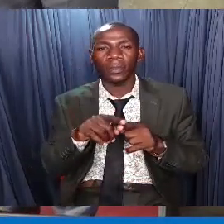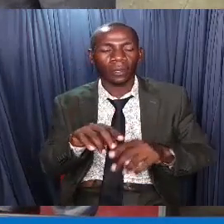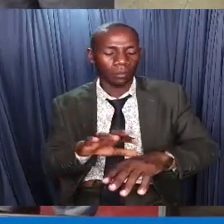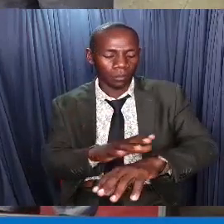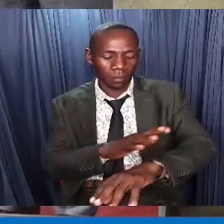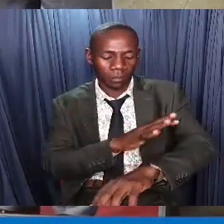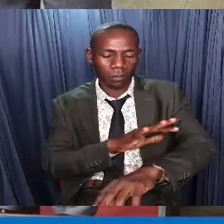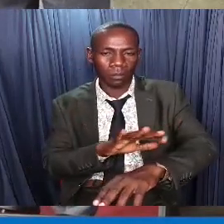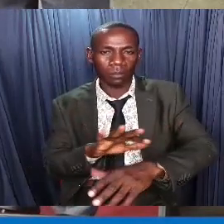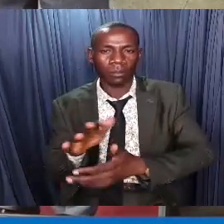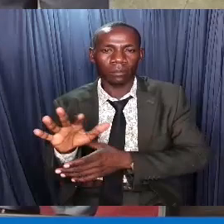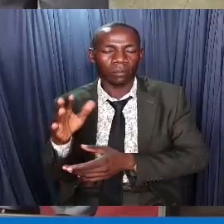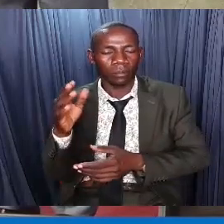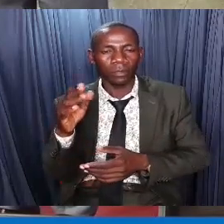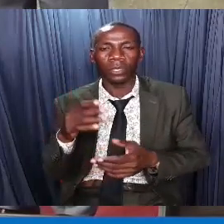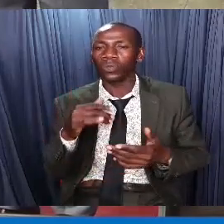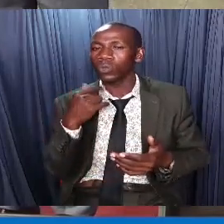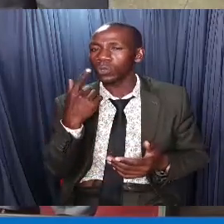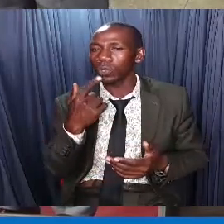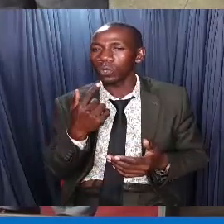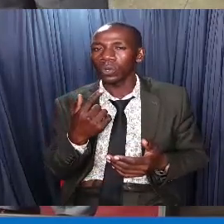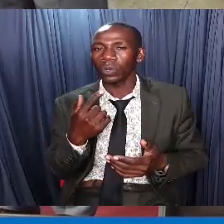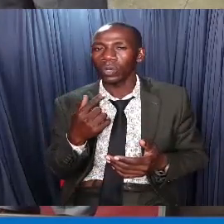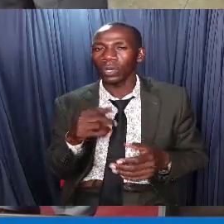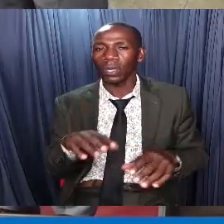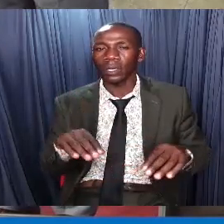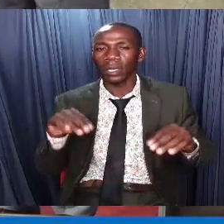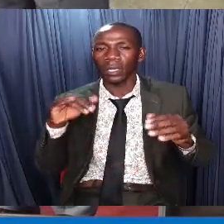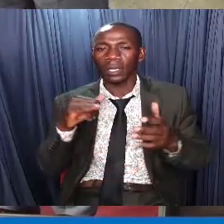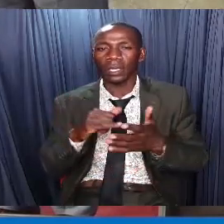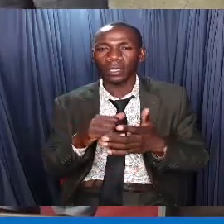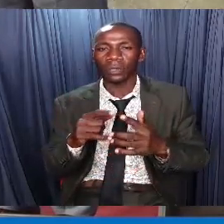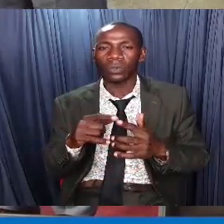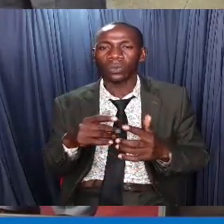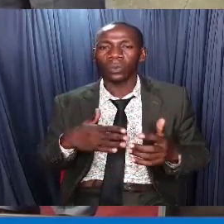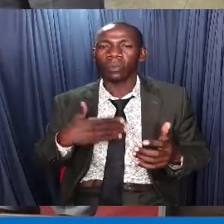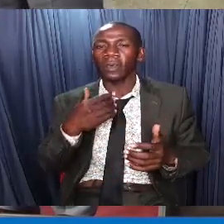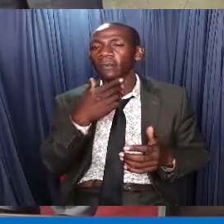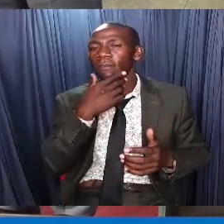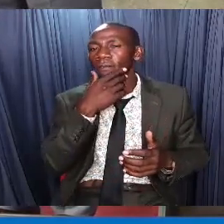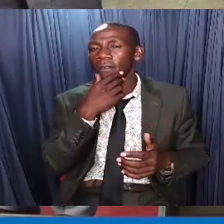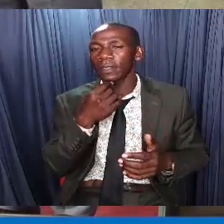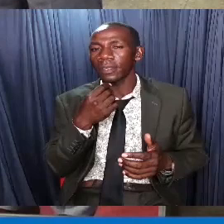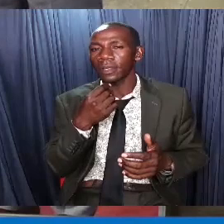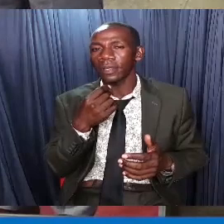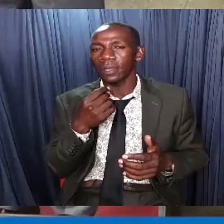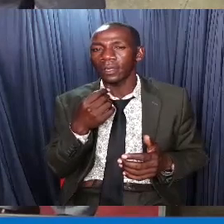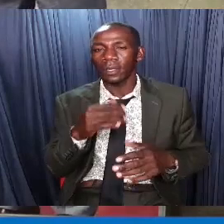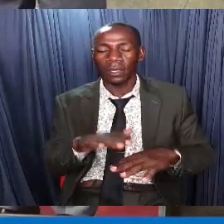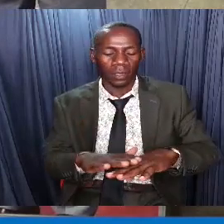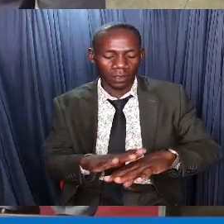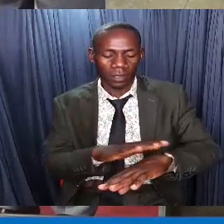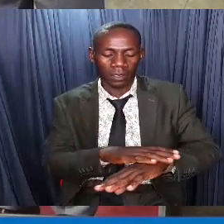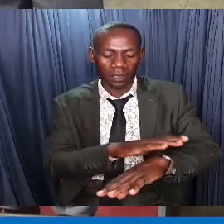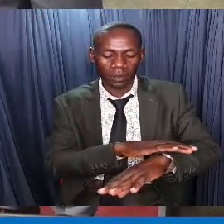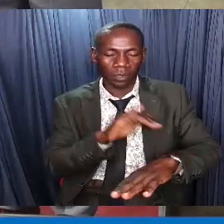hairy and hairy. Sasa, so nikipelekea baba chakula umekitengeza kweli. If I take my father the food, the food ni papa sasa